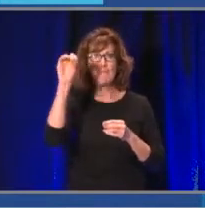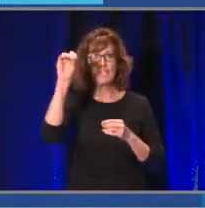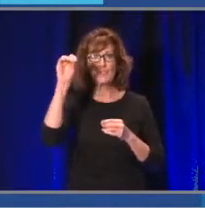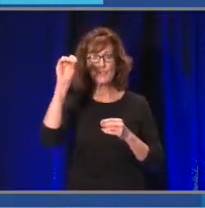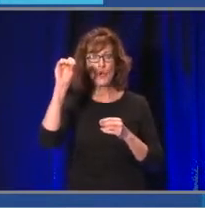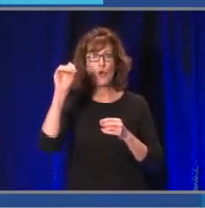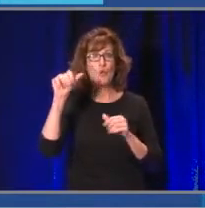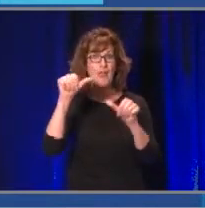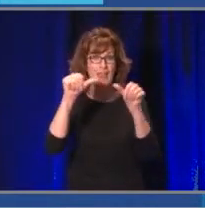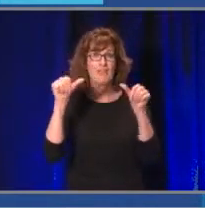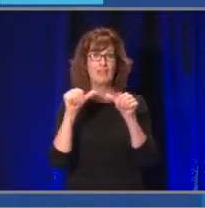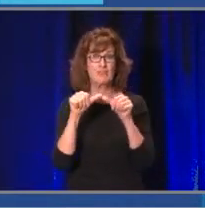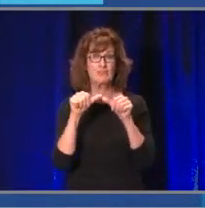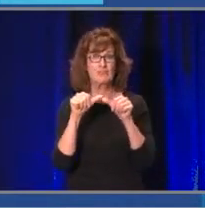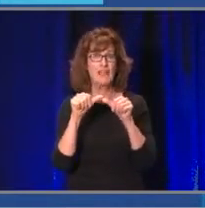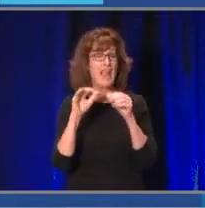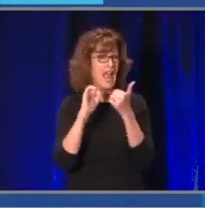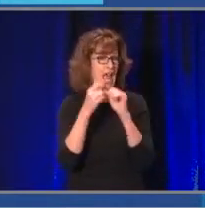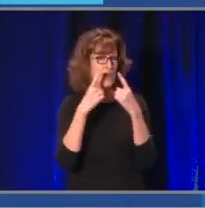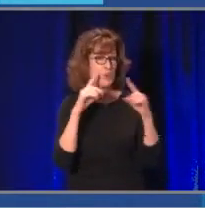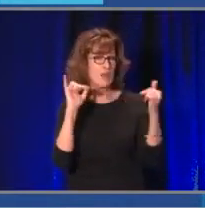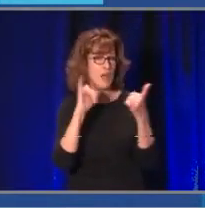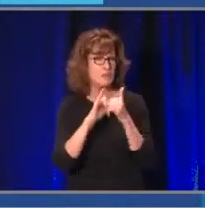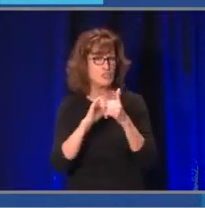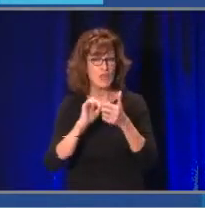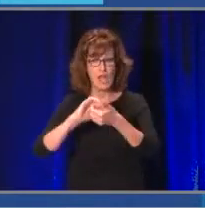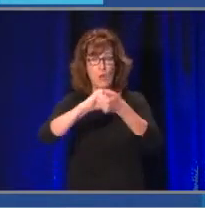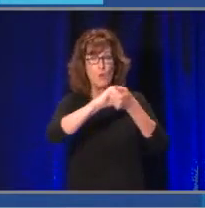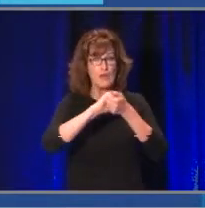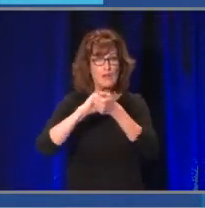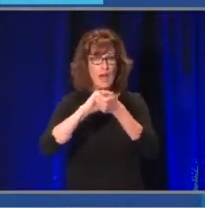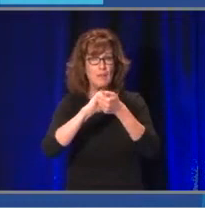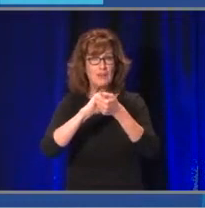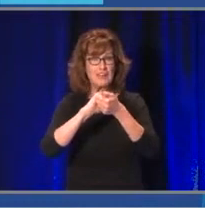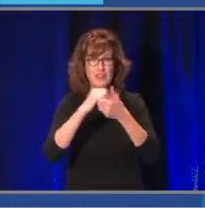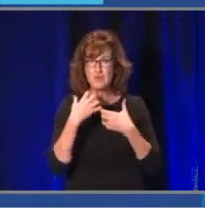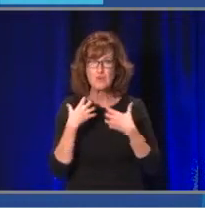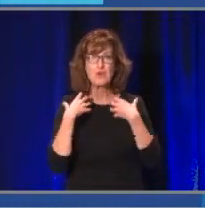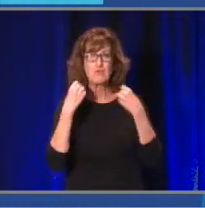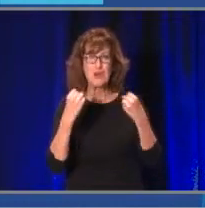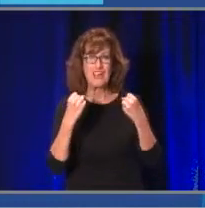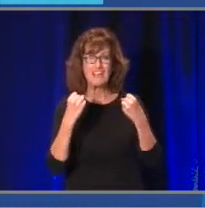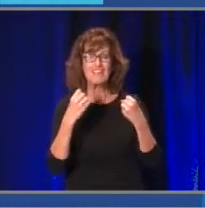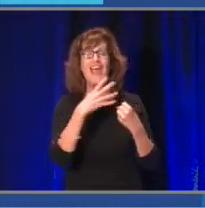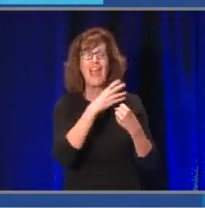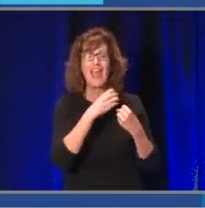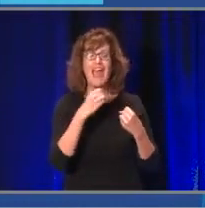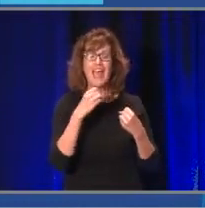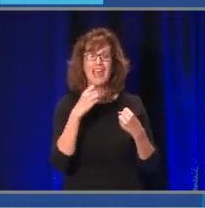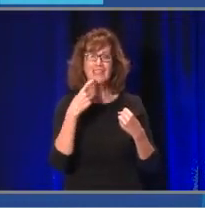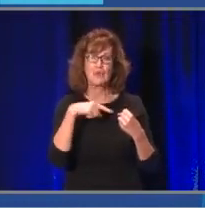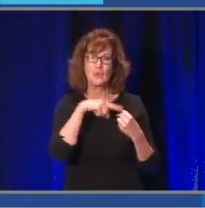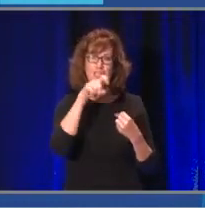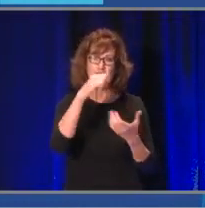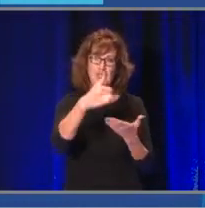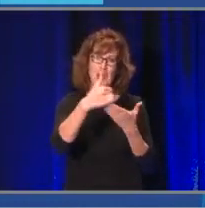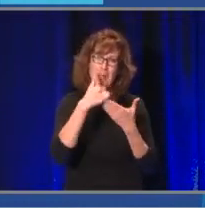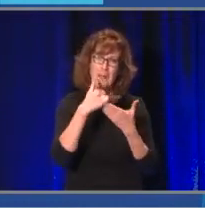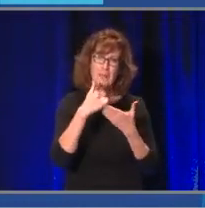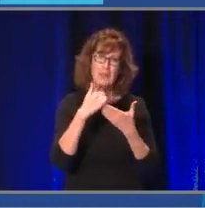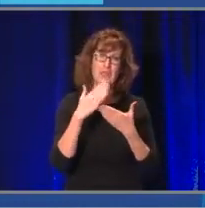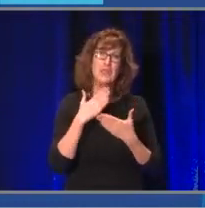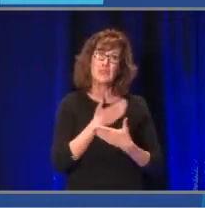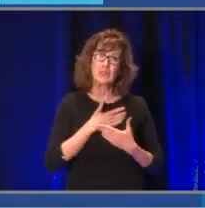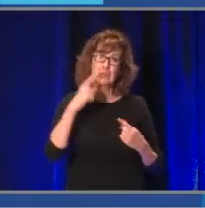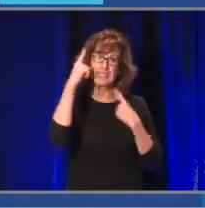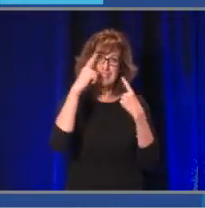collaborative. We do that by being courageous, but we also do it with the help of you. So again, consider helping us so that we can